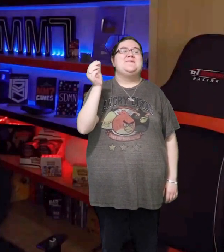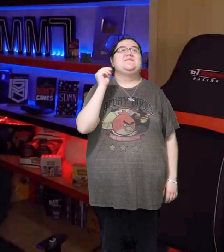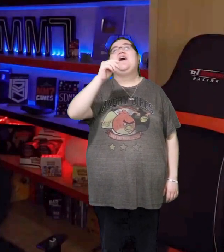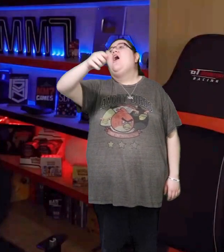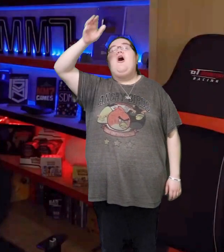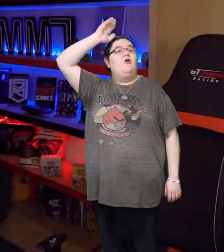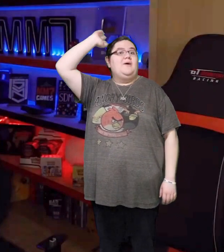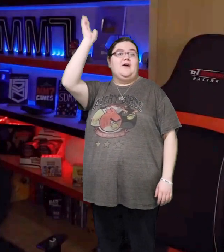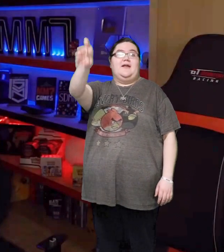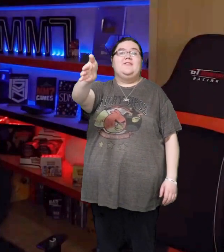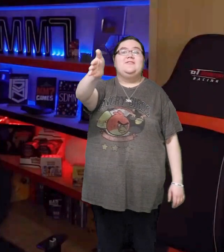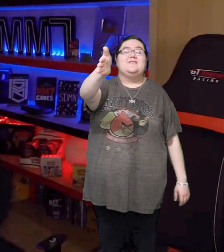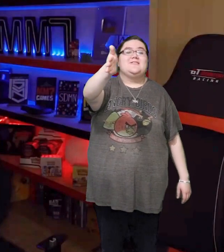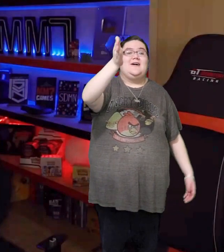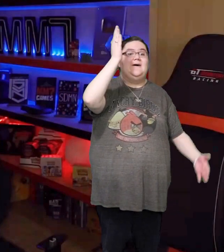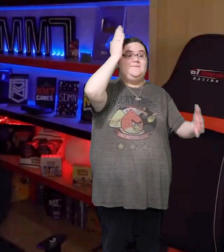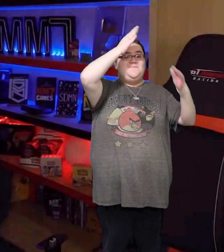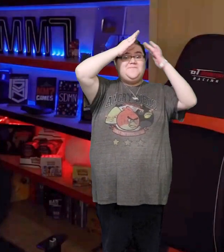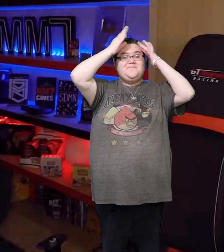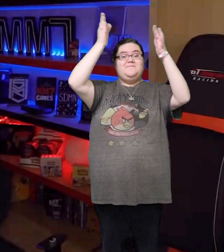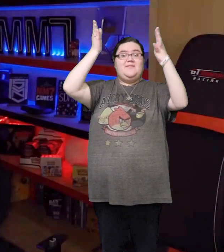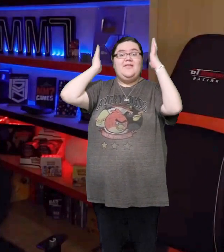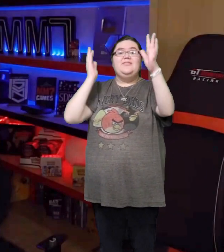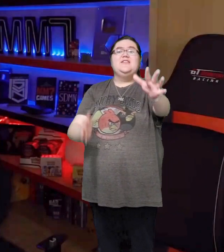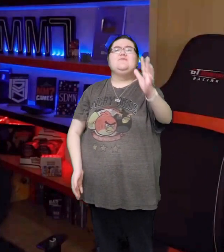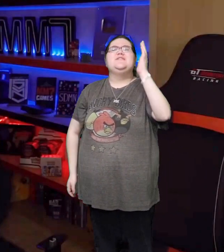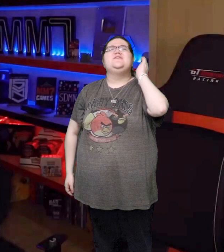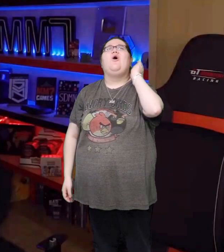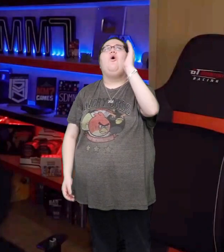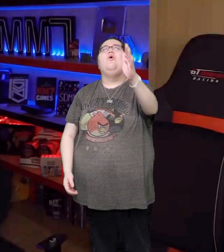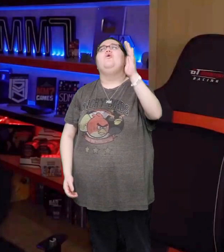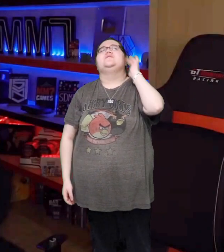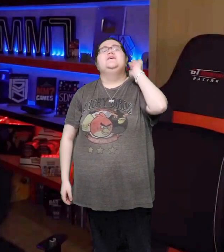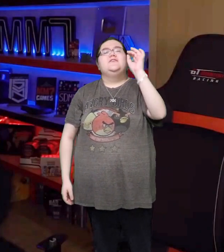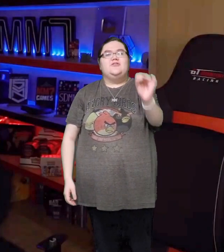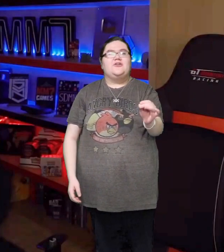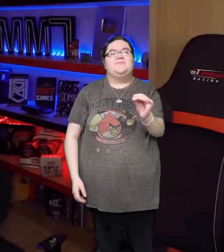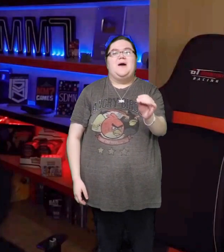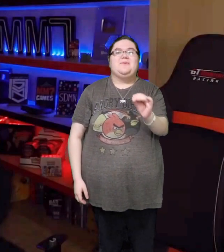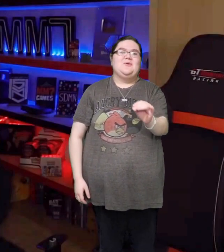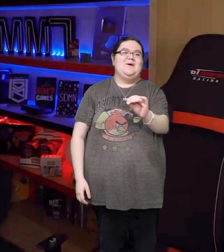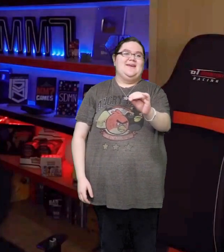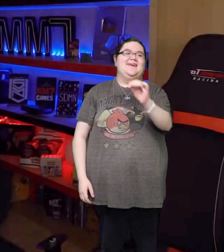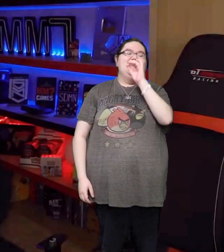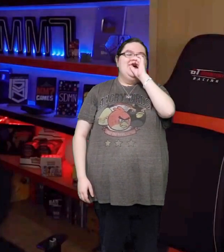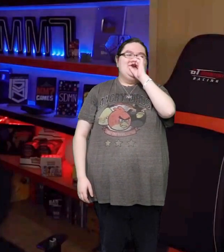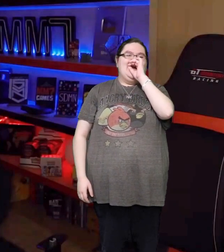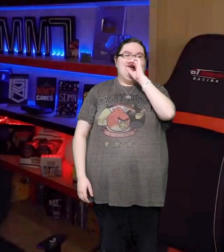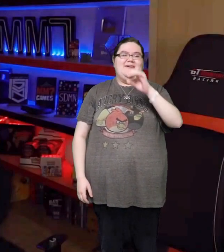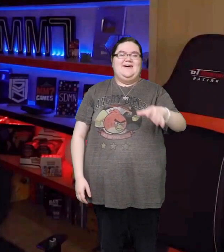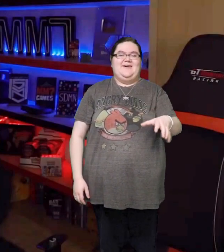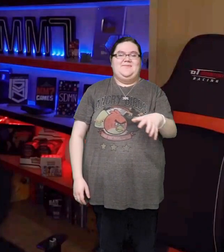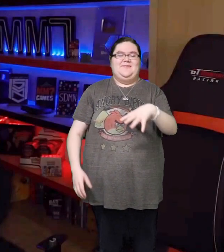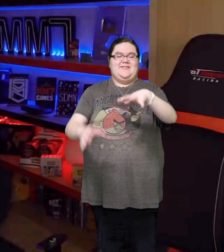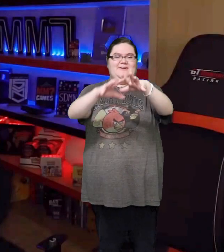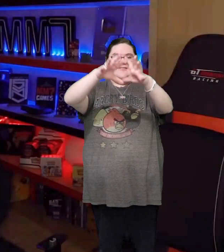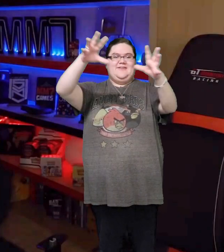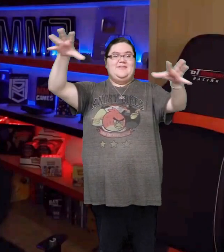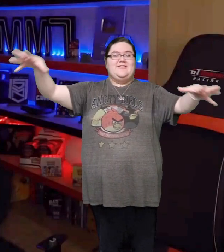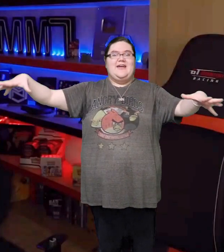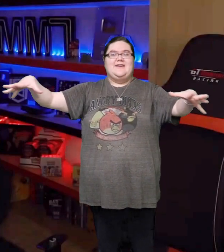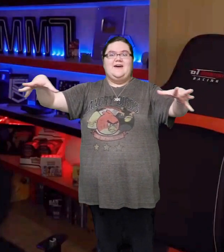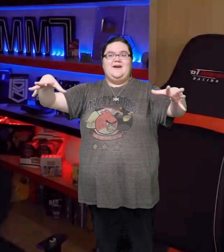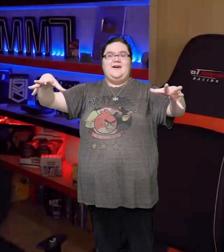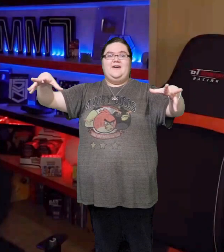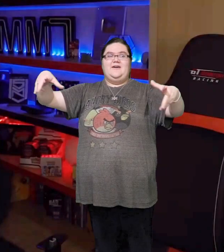I remember. Oh my god. And then there's this one's an old Dr. Pepper one where